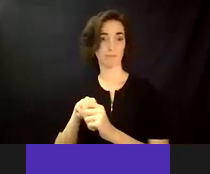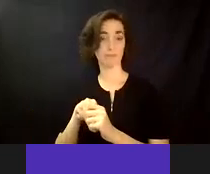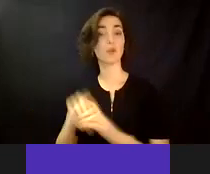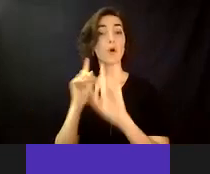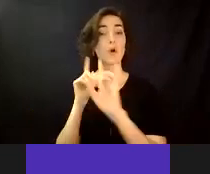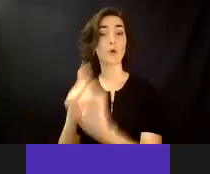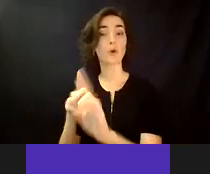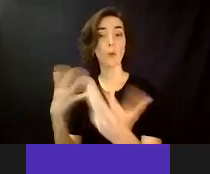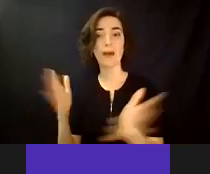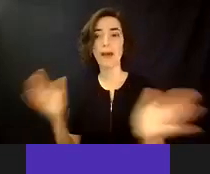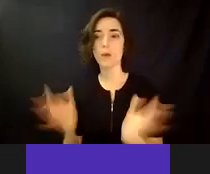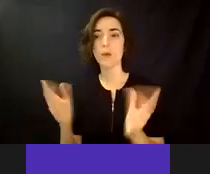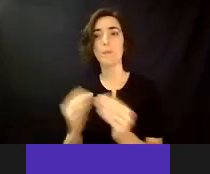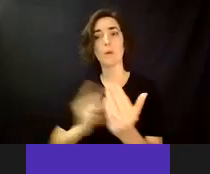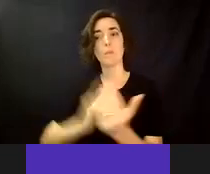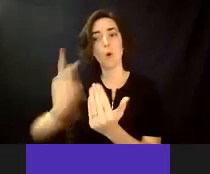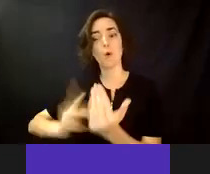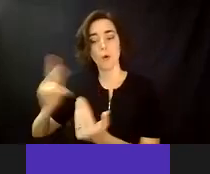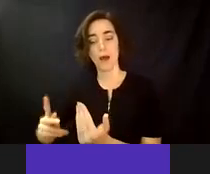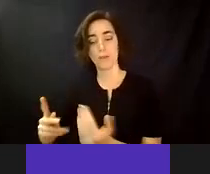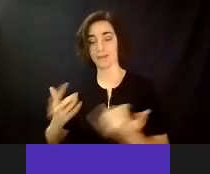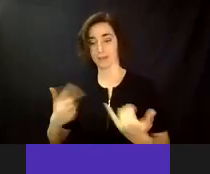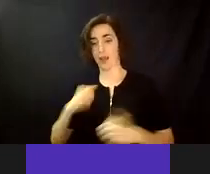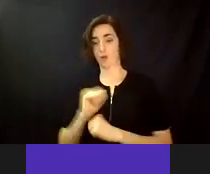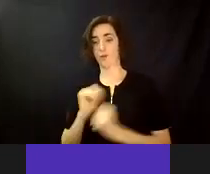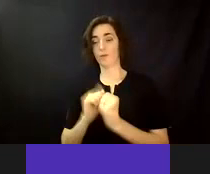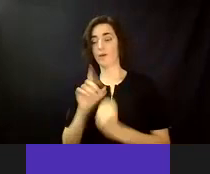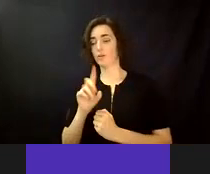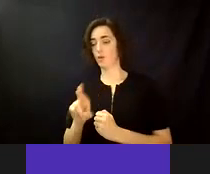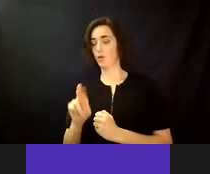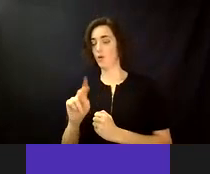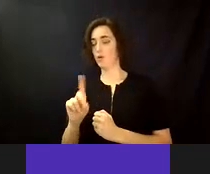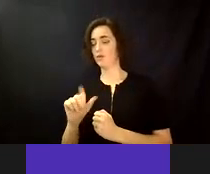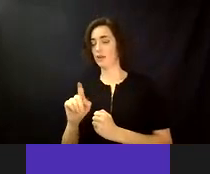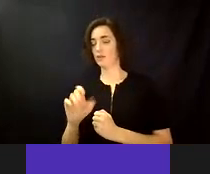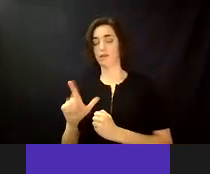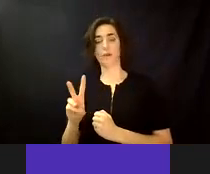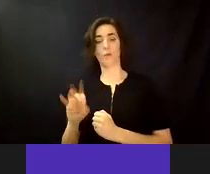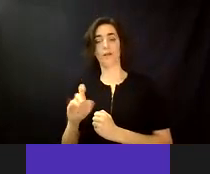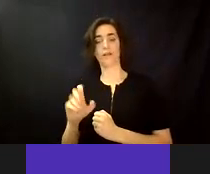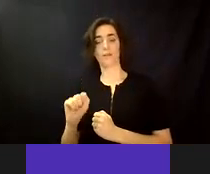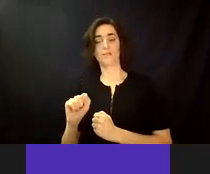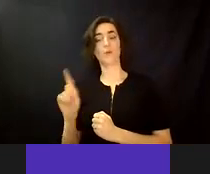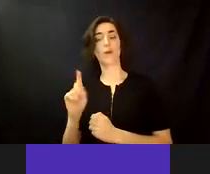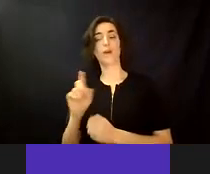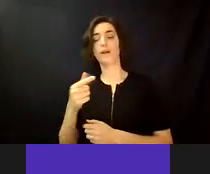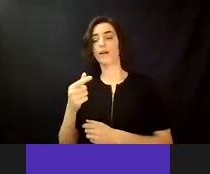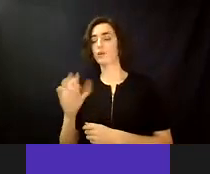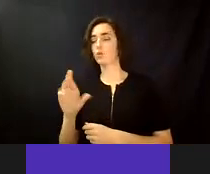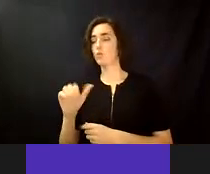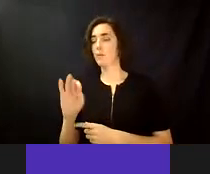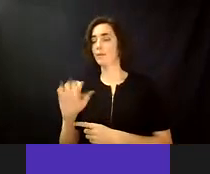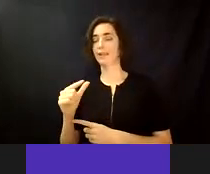more programs. I'm currently working with Dr. Danielle Williams at Grambling State University, and I can't pronounce his name, but